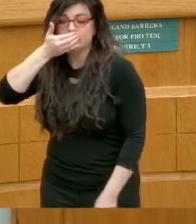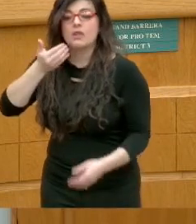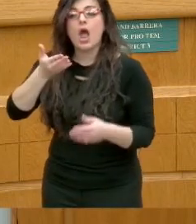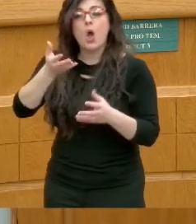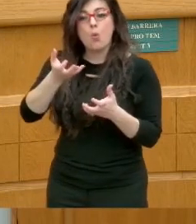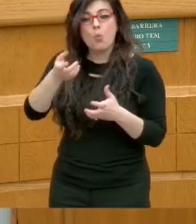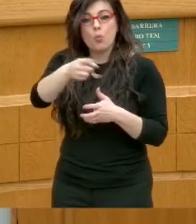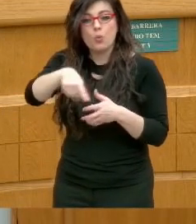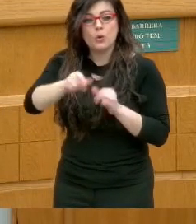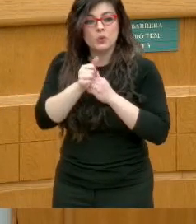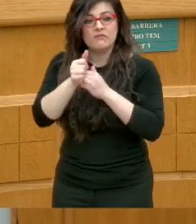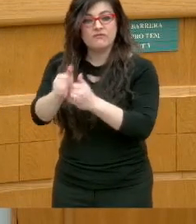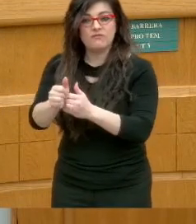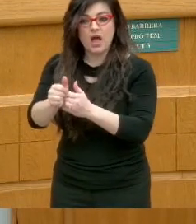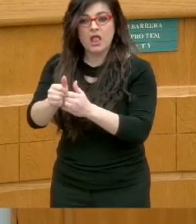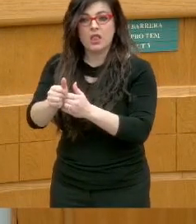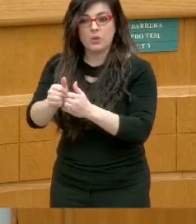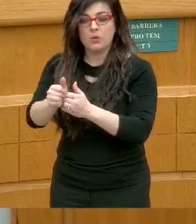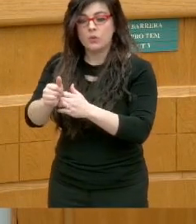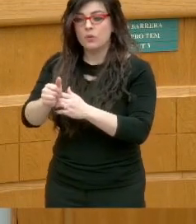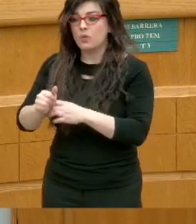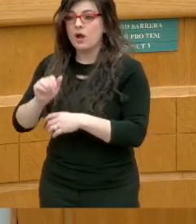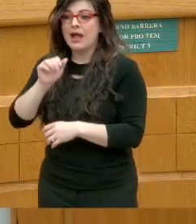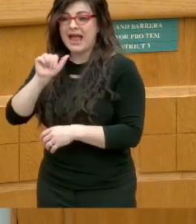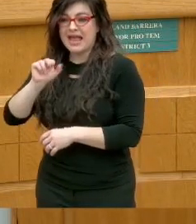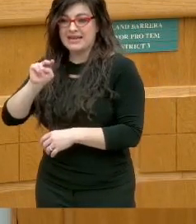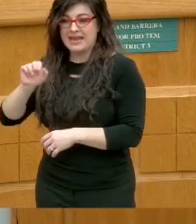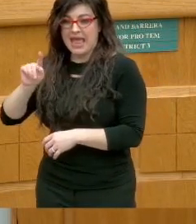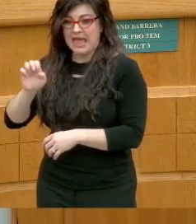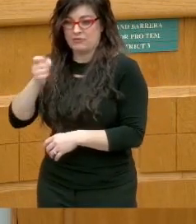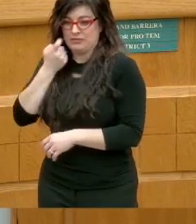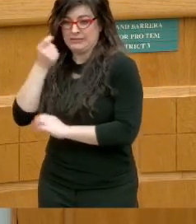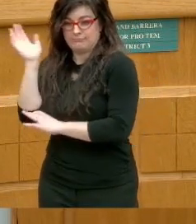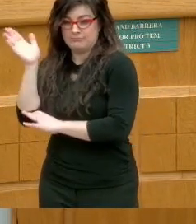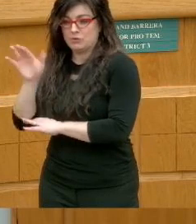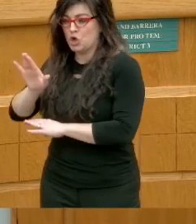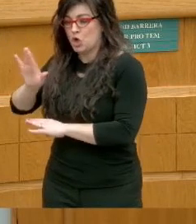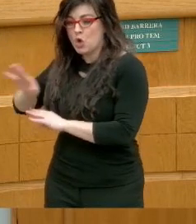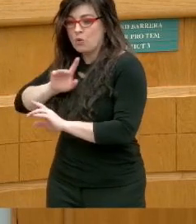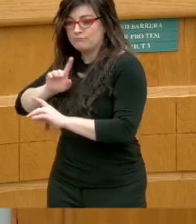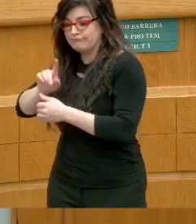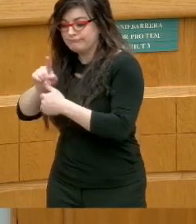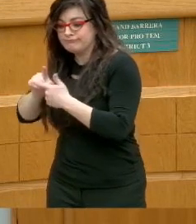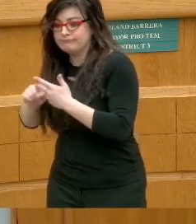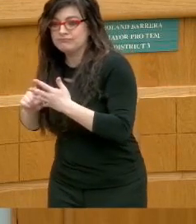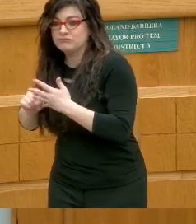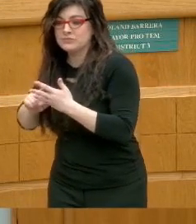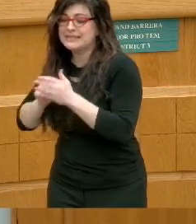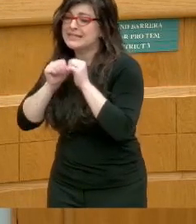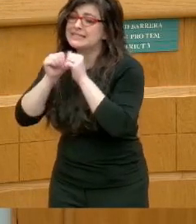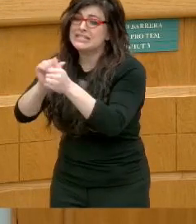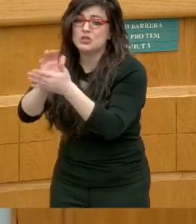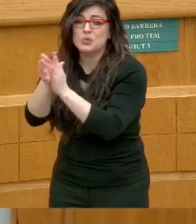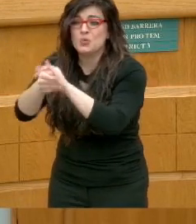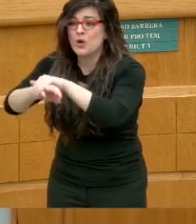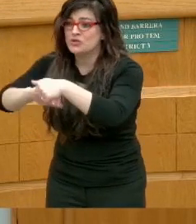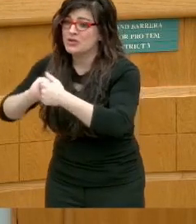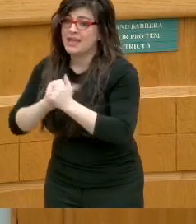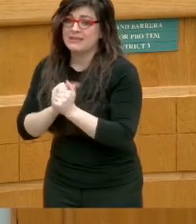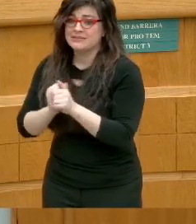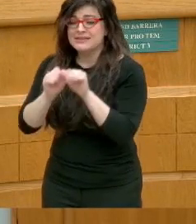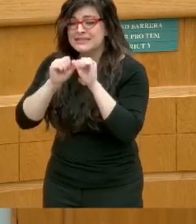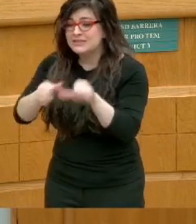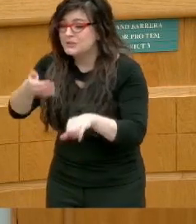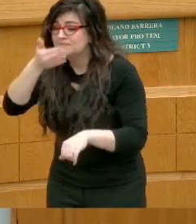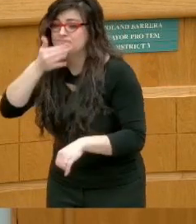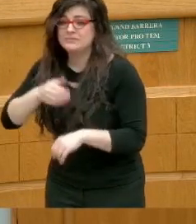health director, Ms. Rodriguez, just went over, and I want you to continue to wash your hands. The temptation to not do any of those